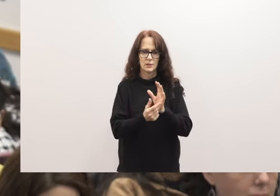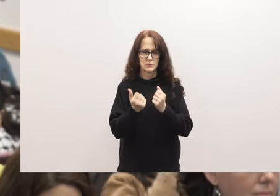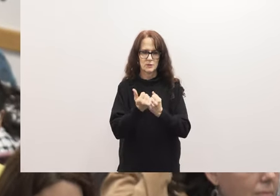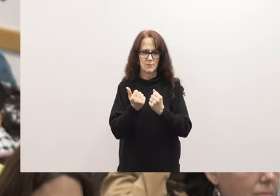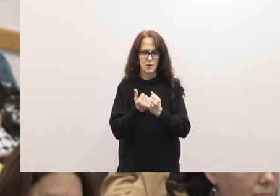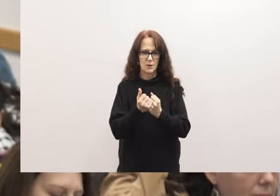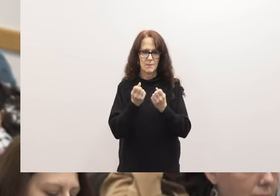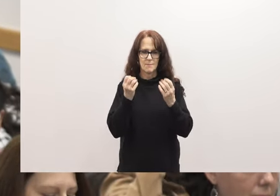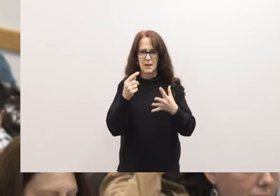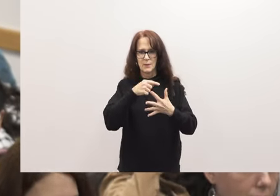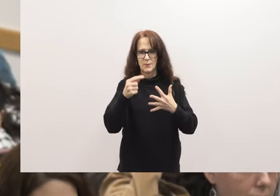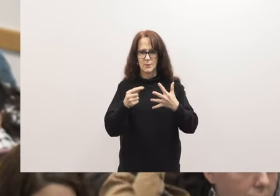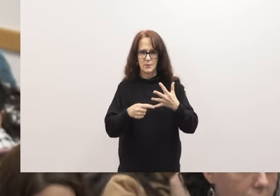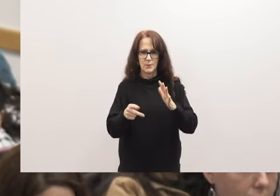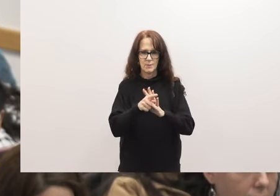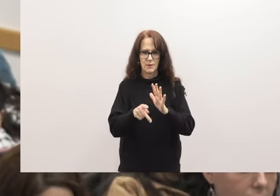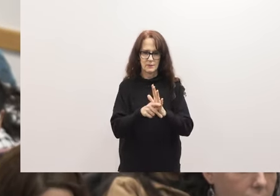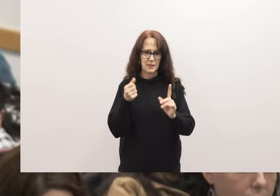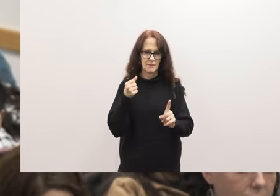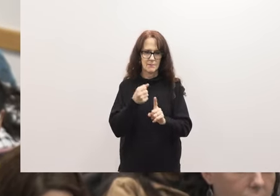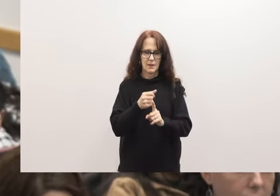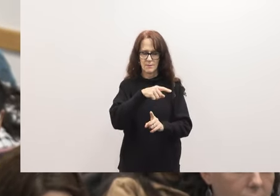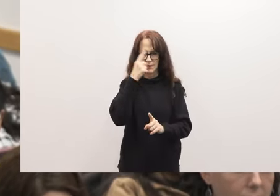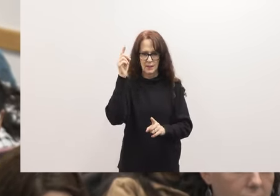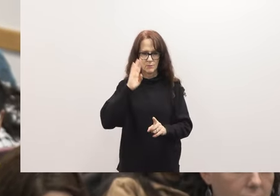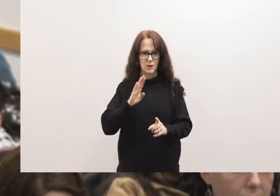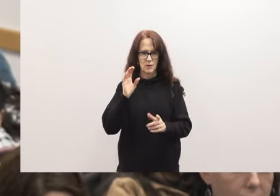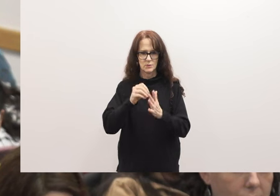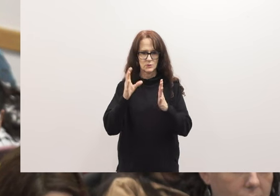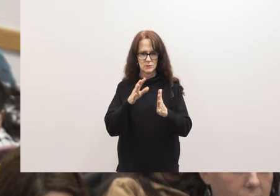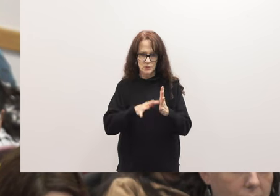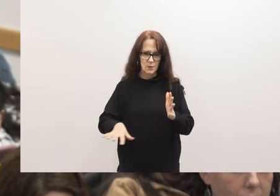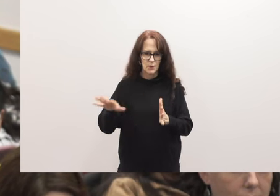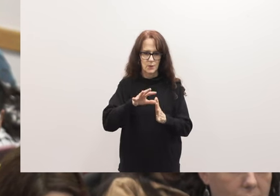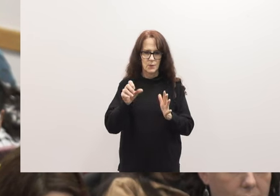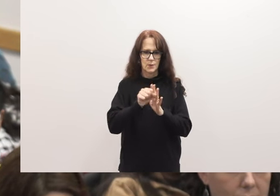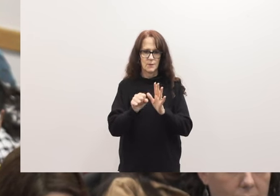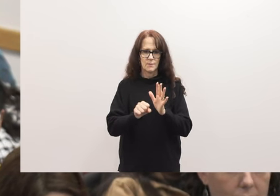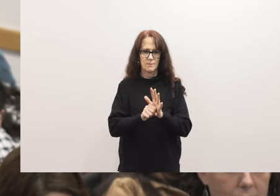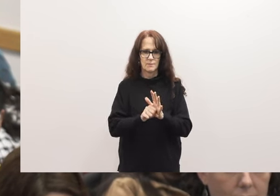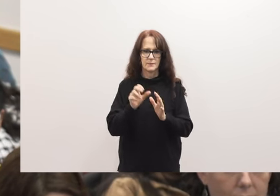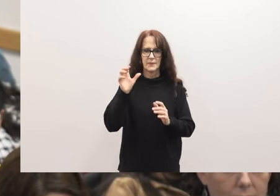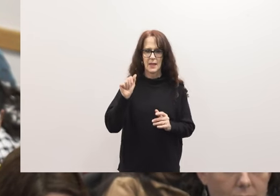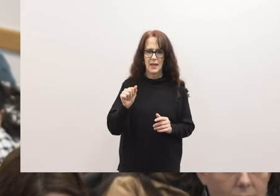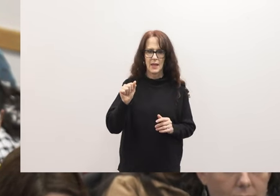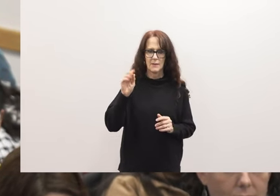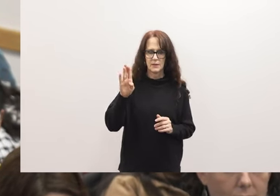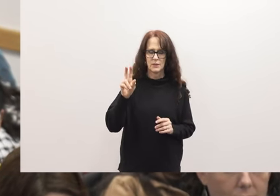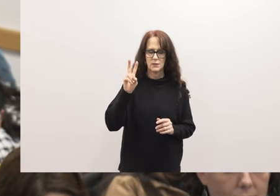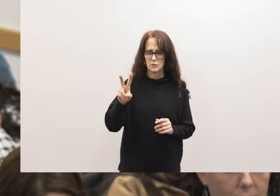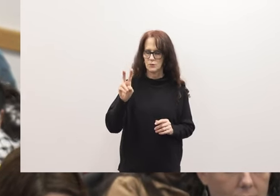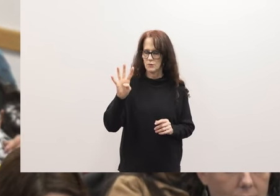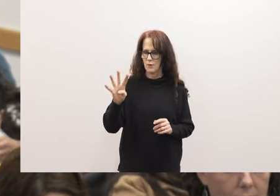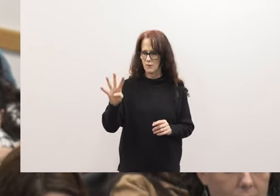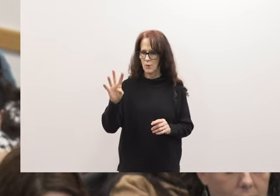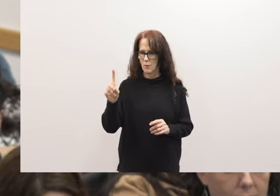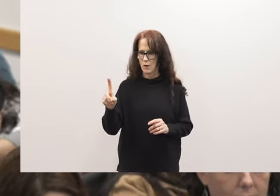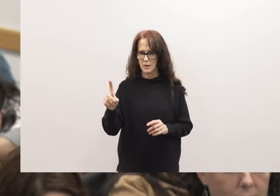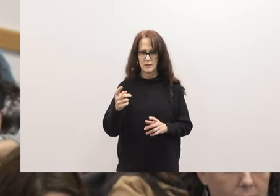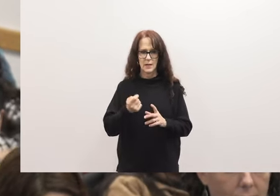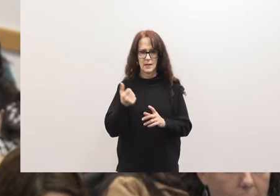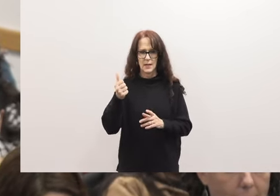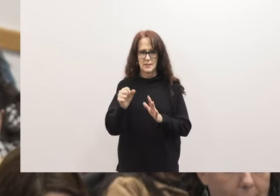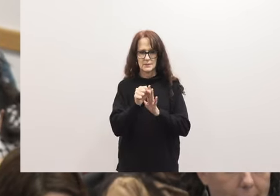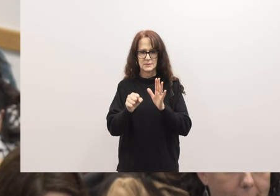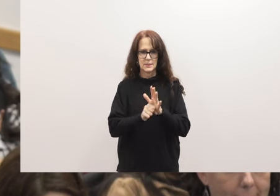of policies that impact Black and Brown students across the state, such as AB 2441, which eliminates state